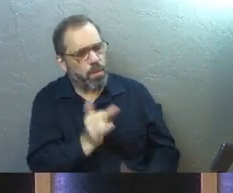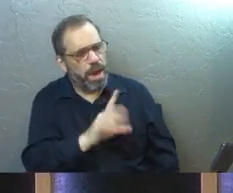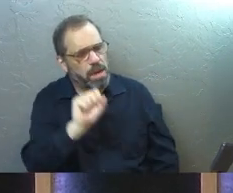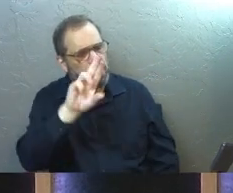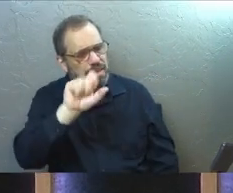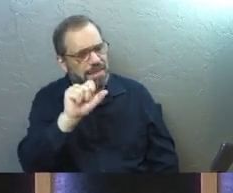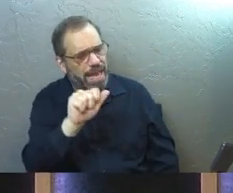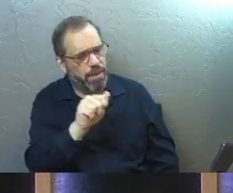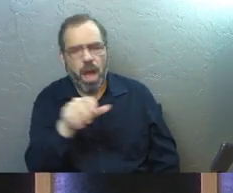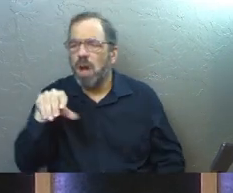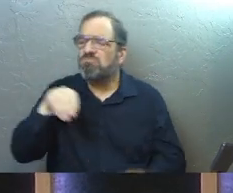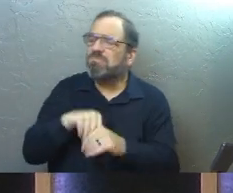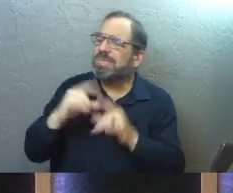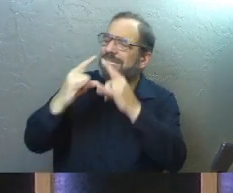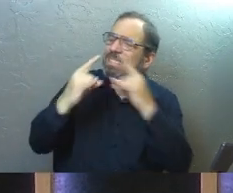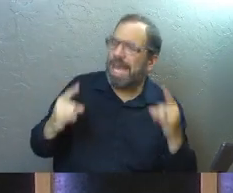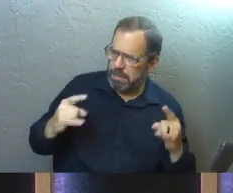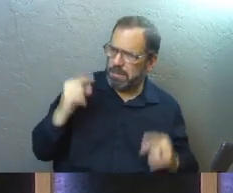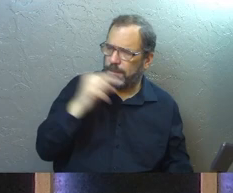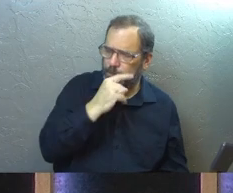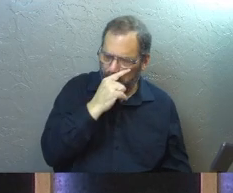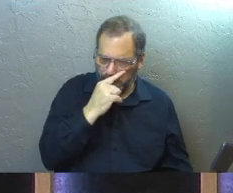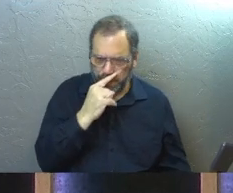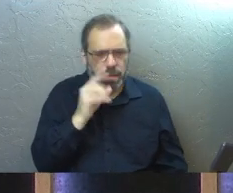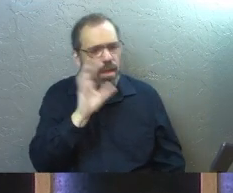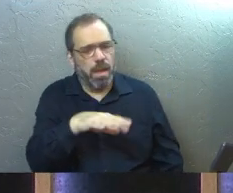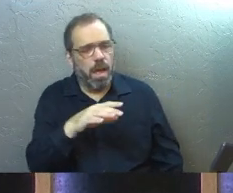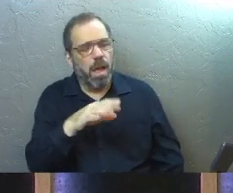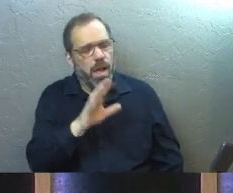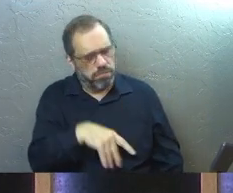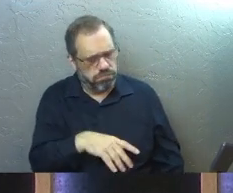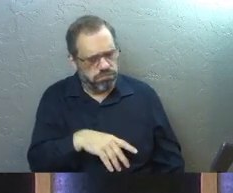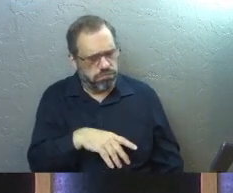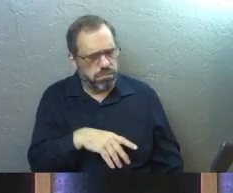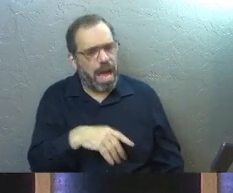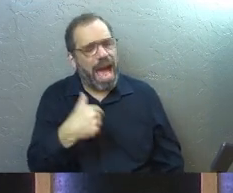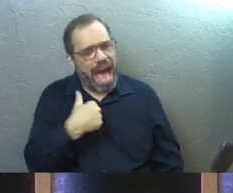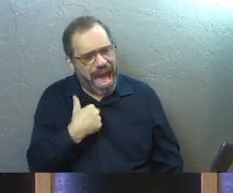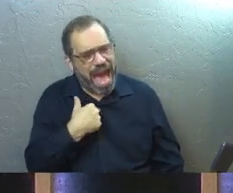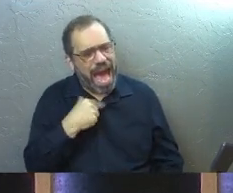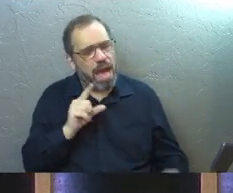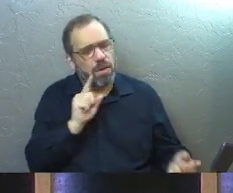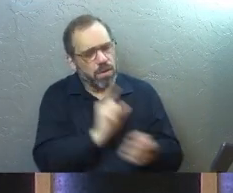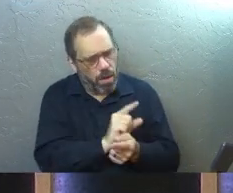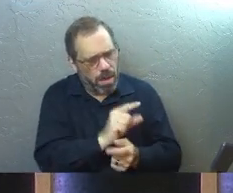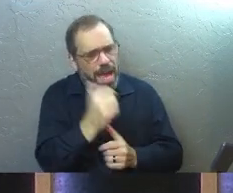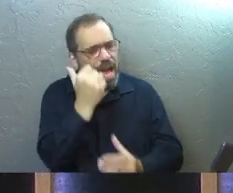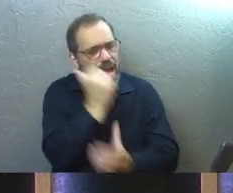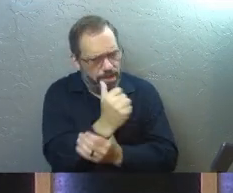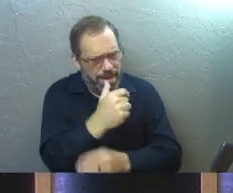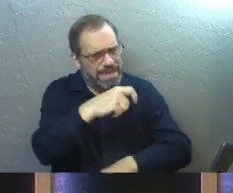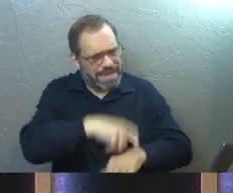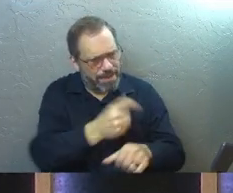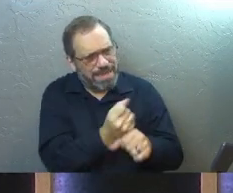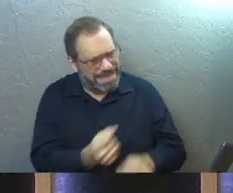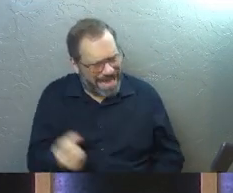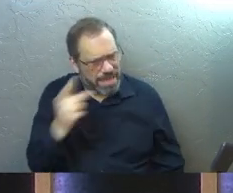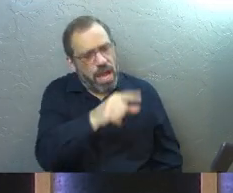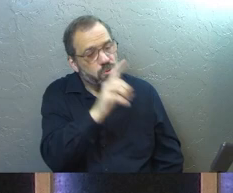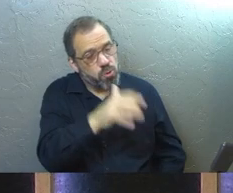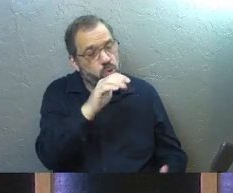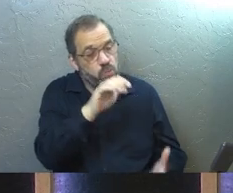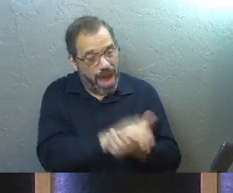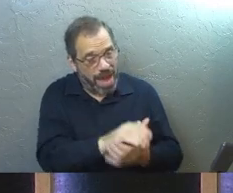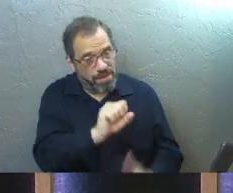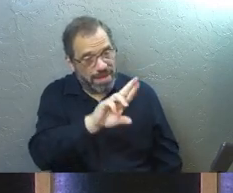asked. "She's inside the tent," Abraham replied. Then one of them said, "I will return to you, Abraham, about this time next year, and your